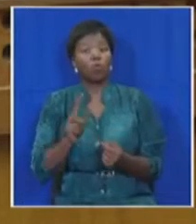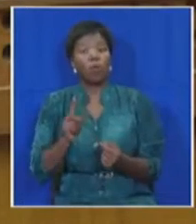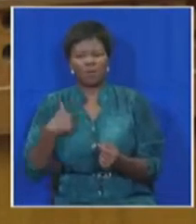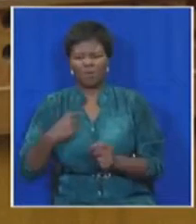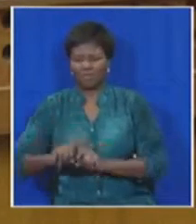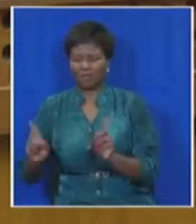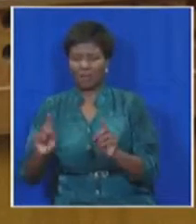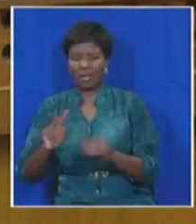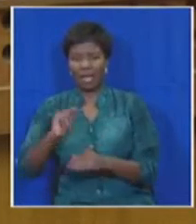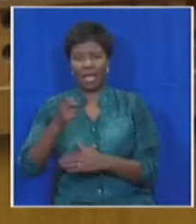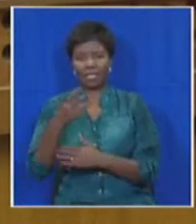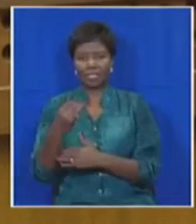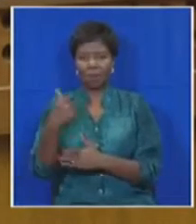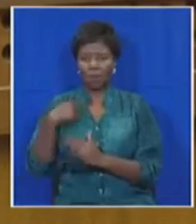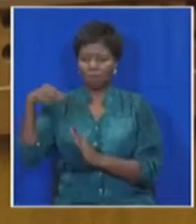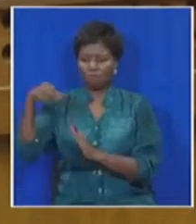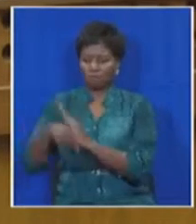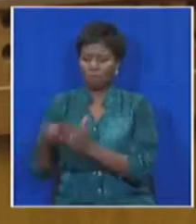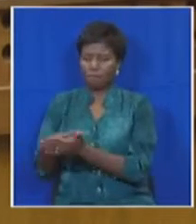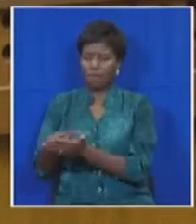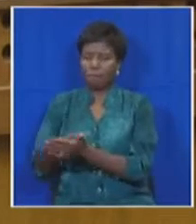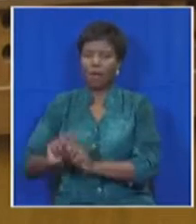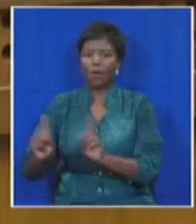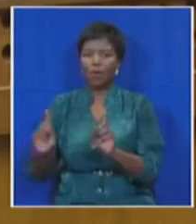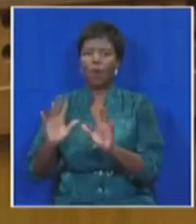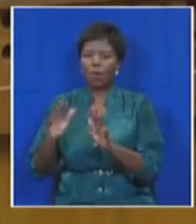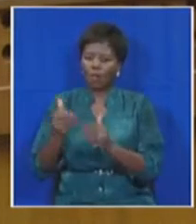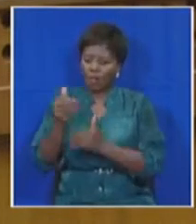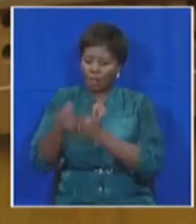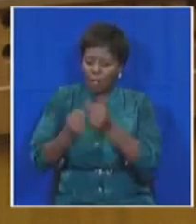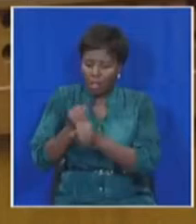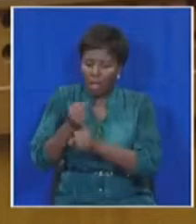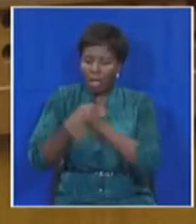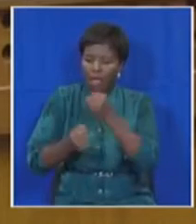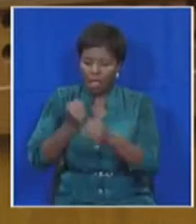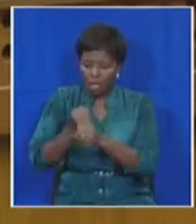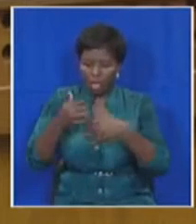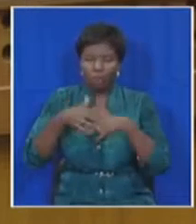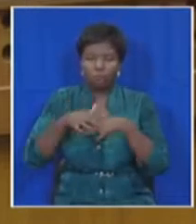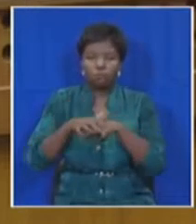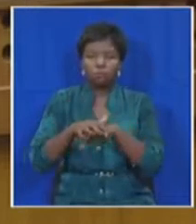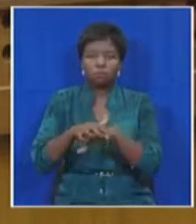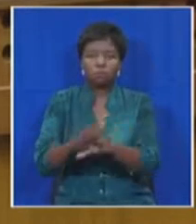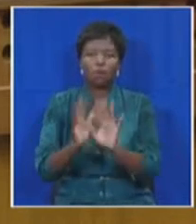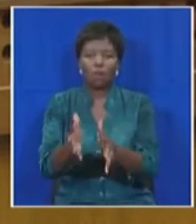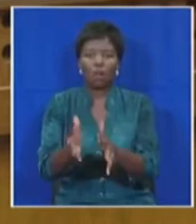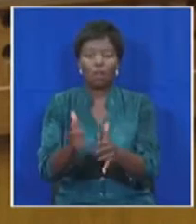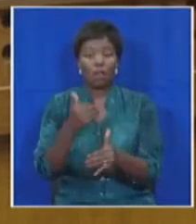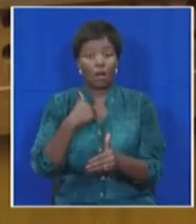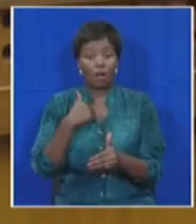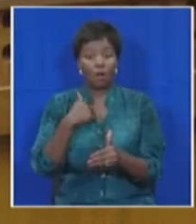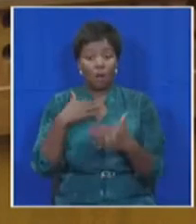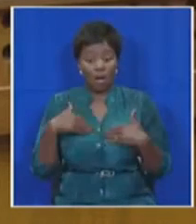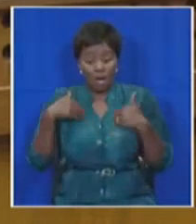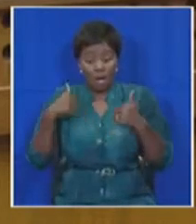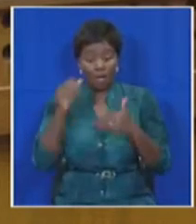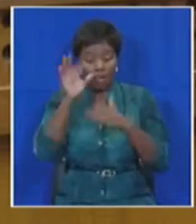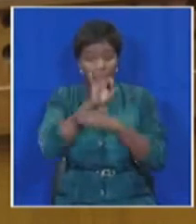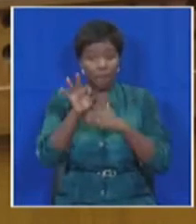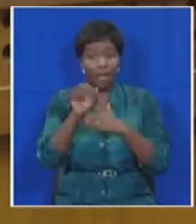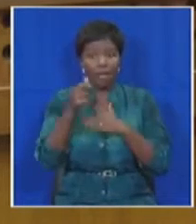the country and can be rolled out in half the time. Ours will be an honest, capable state, not one